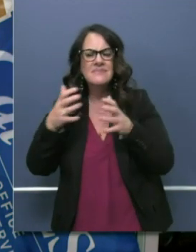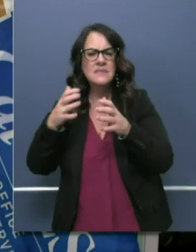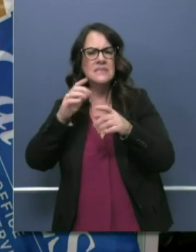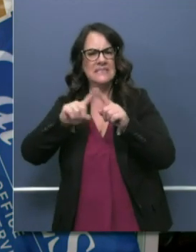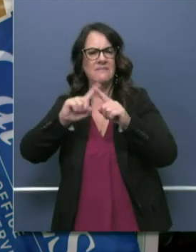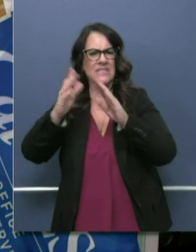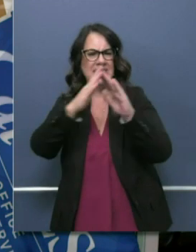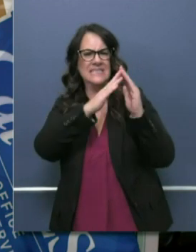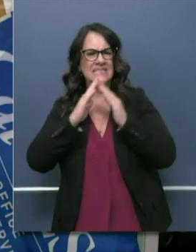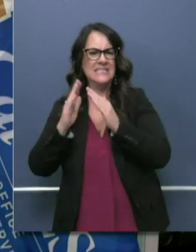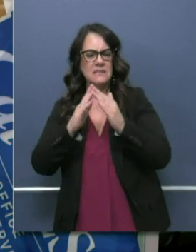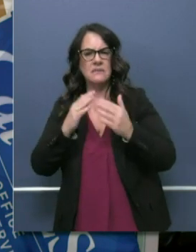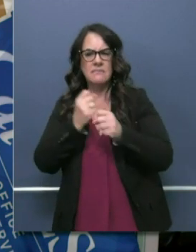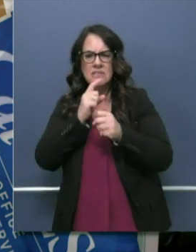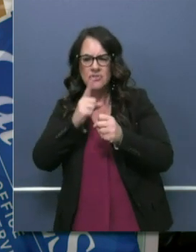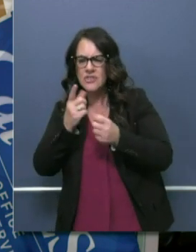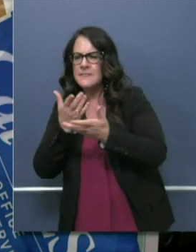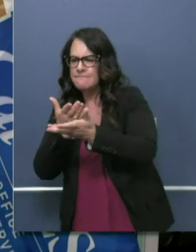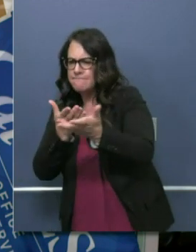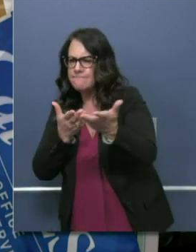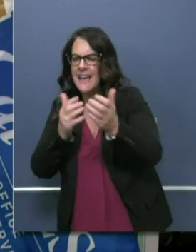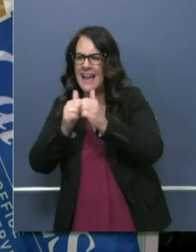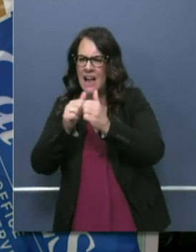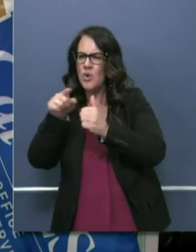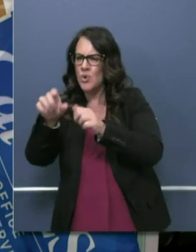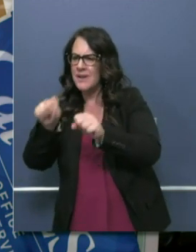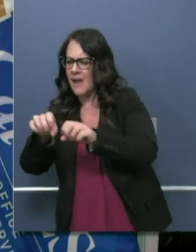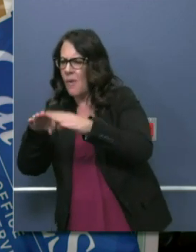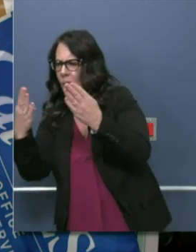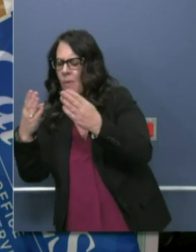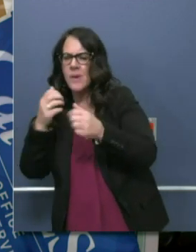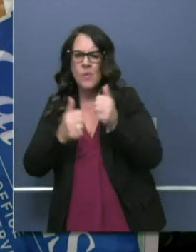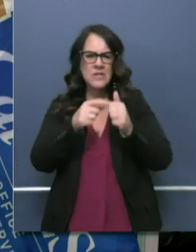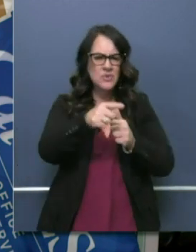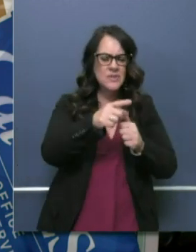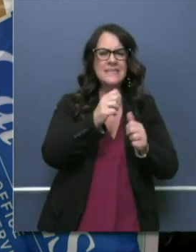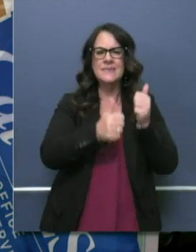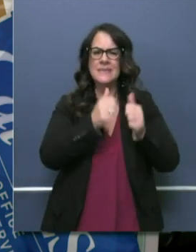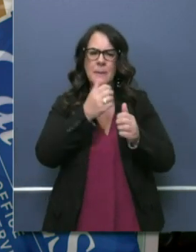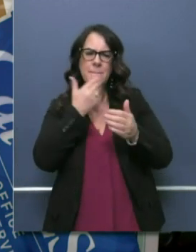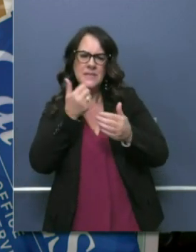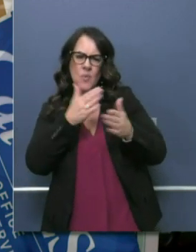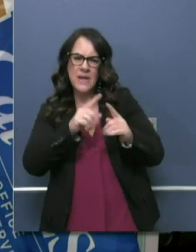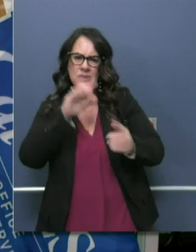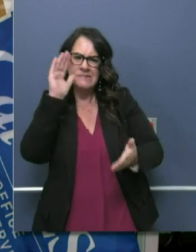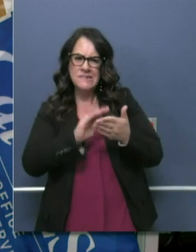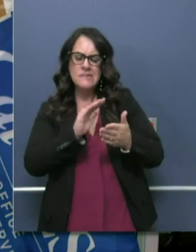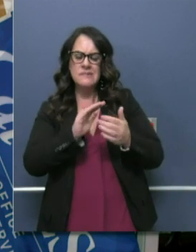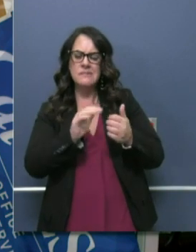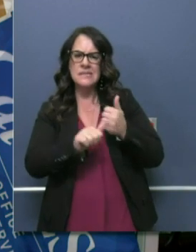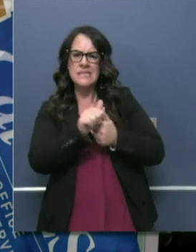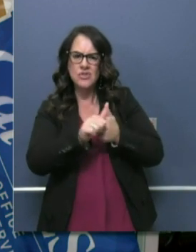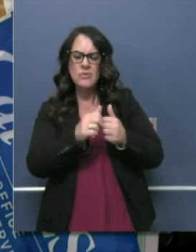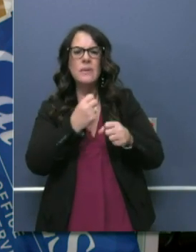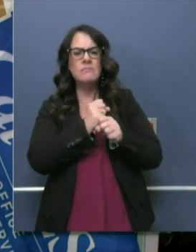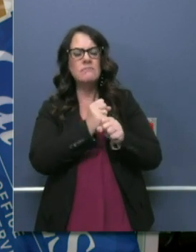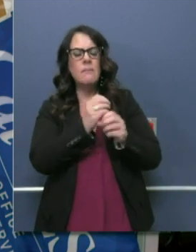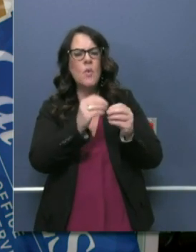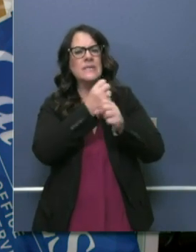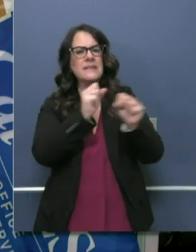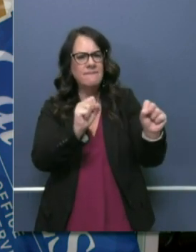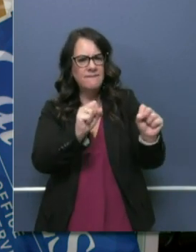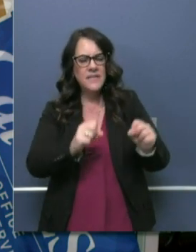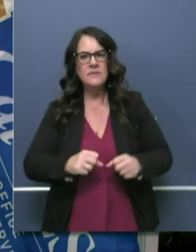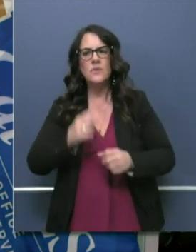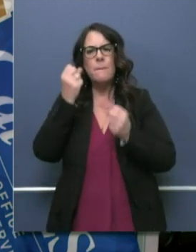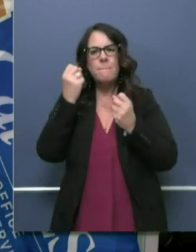that we move into this next stage in a way that minimizes risk. So counties are going to create and submit these readiness plans,